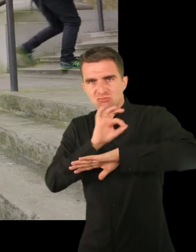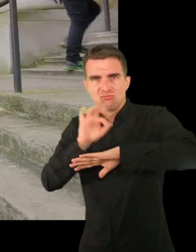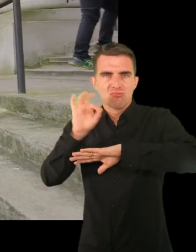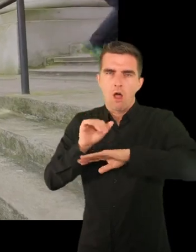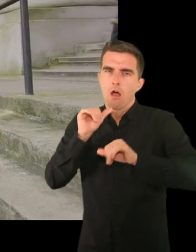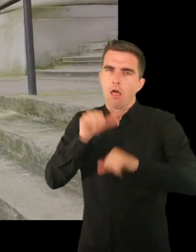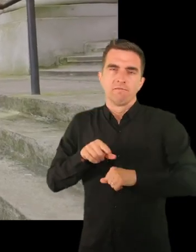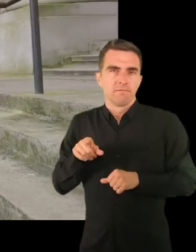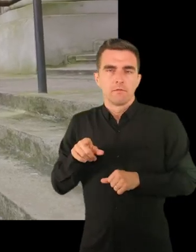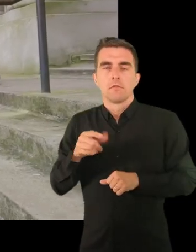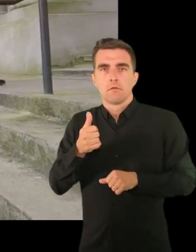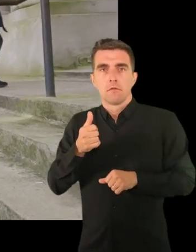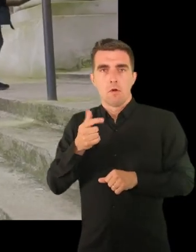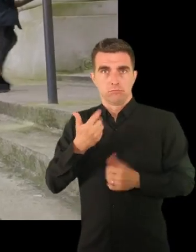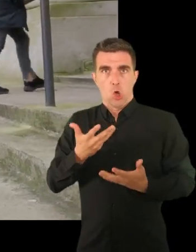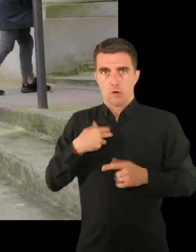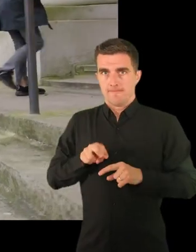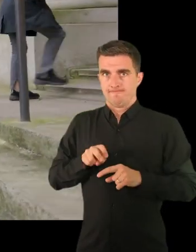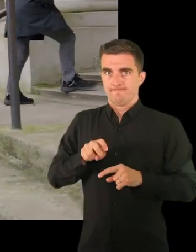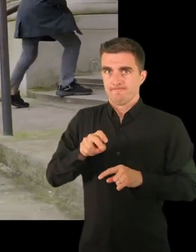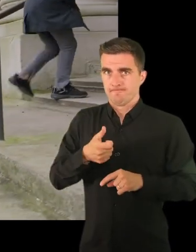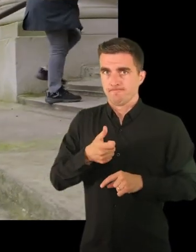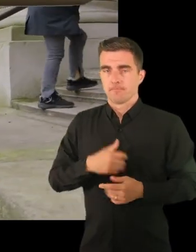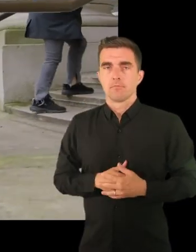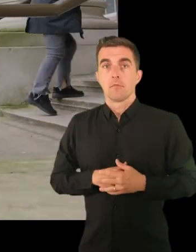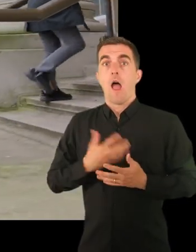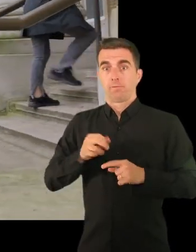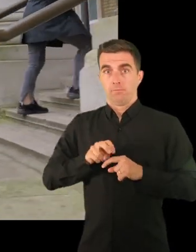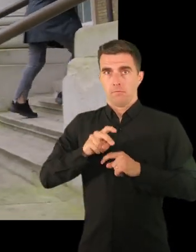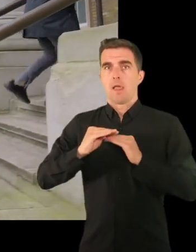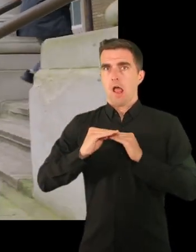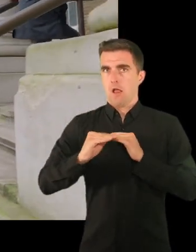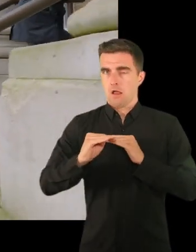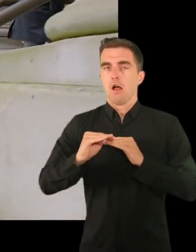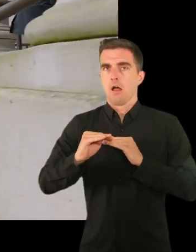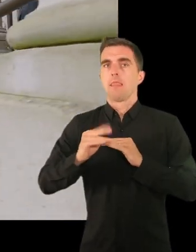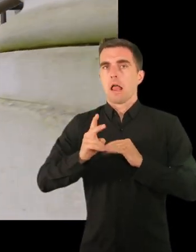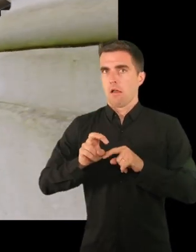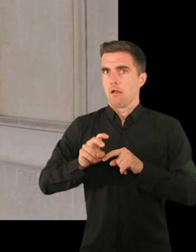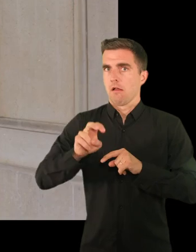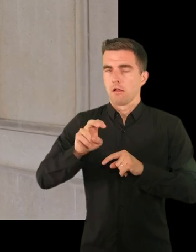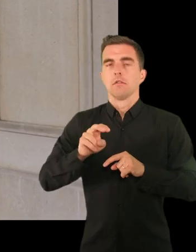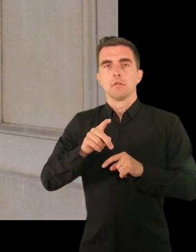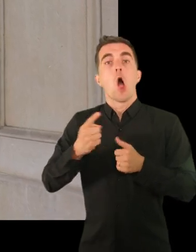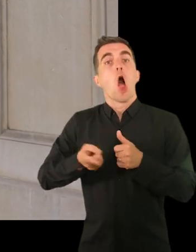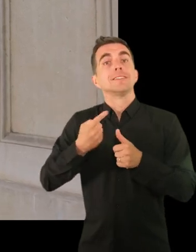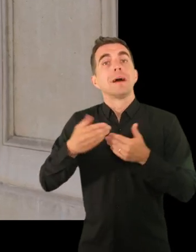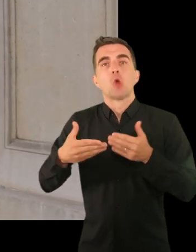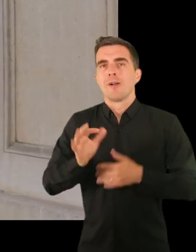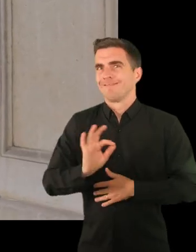buildings. Okay, good go forward. Blonde Dr. Kavanagh climbs some stairs. And that's a landing. It's